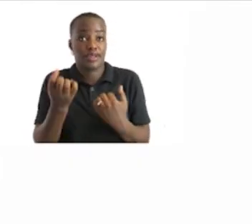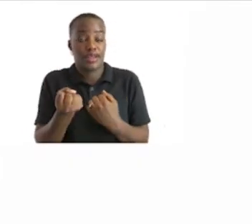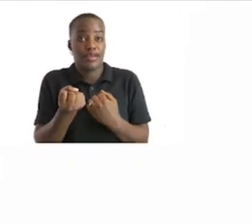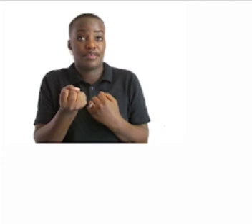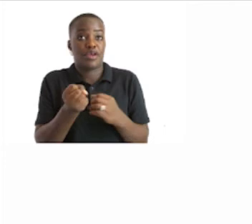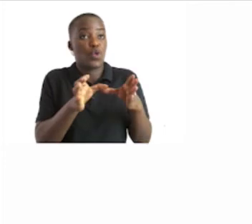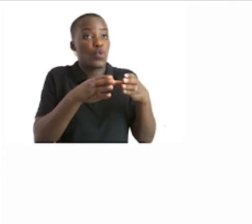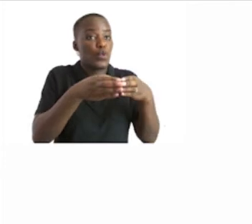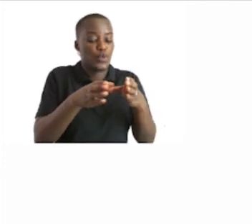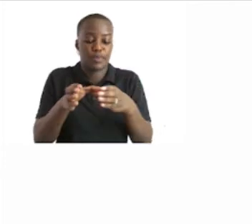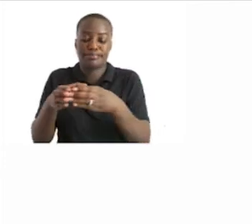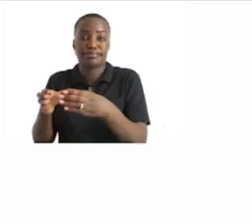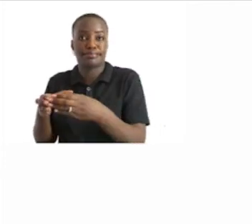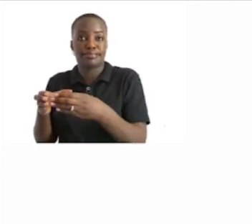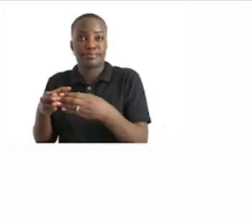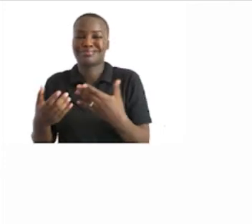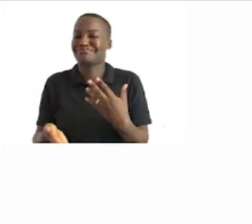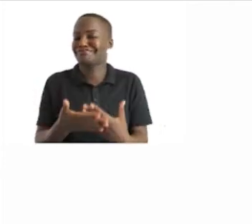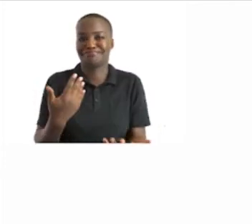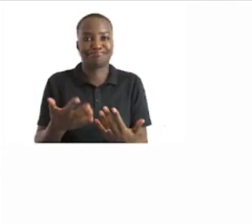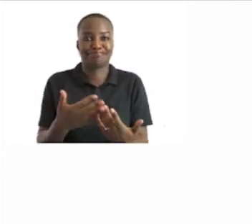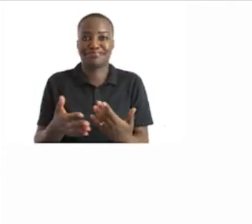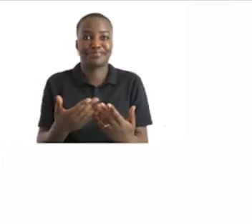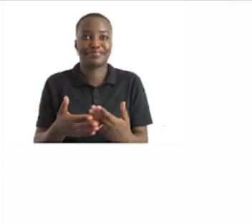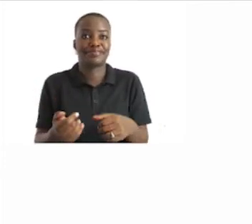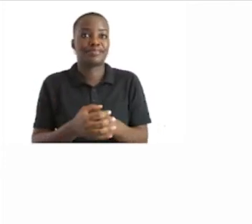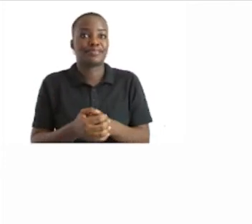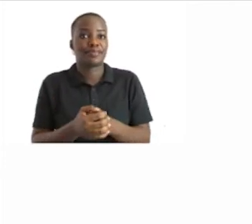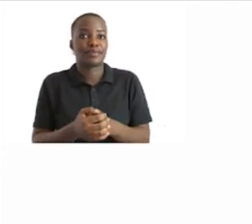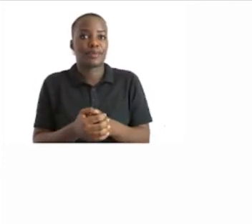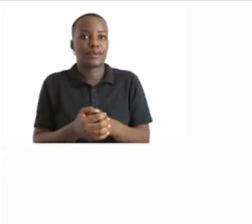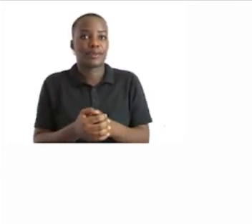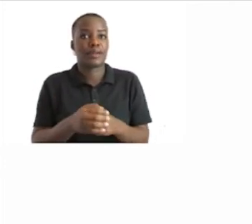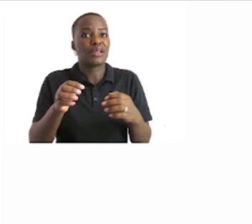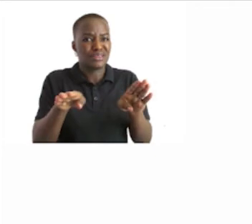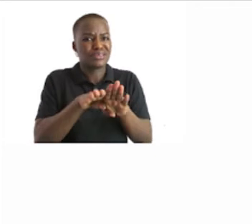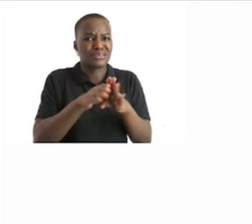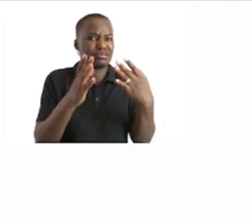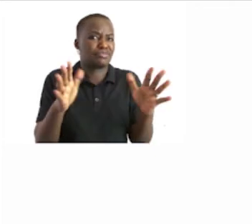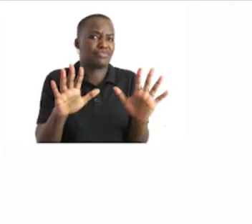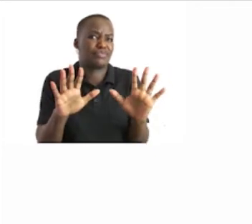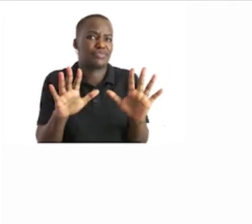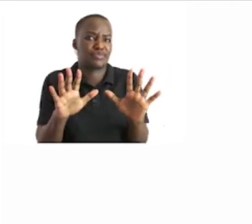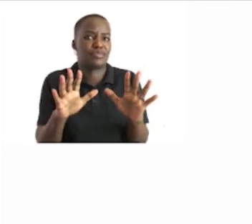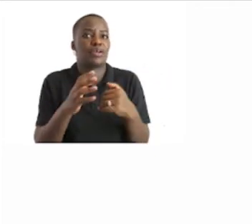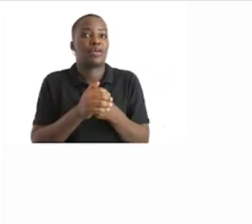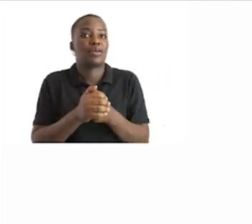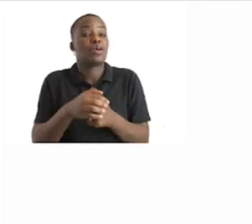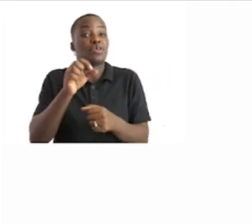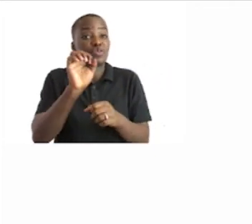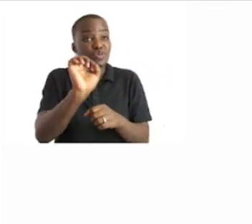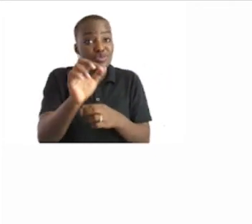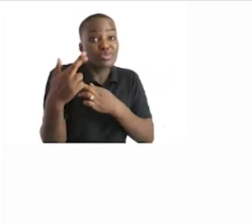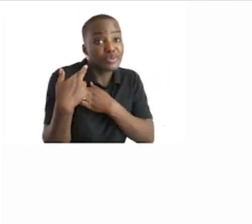have grouping, which is very simple. The grouping we're going to do is already done for us, if you can see. Your